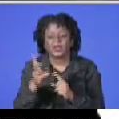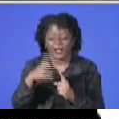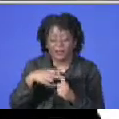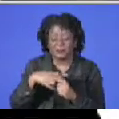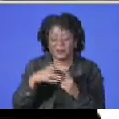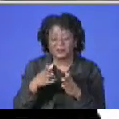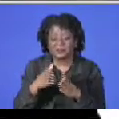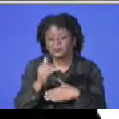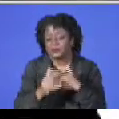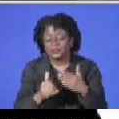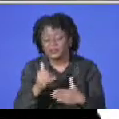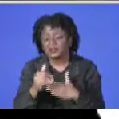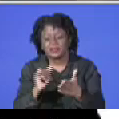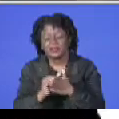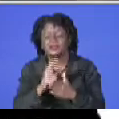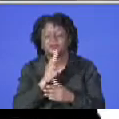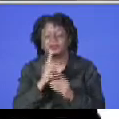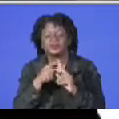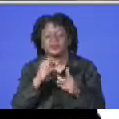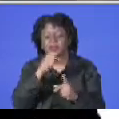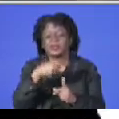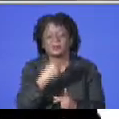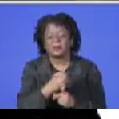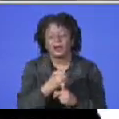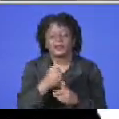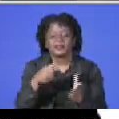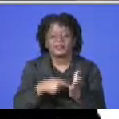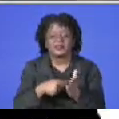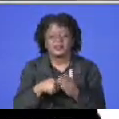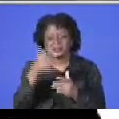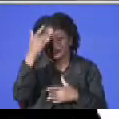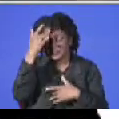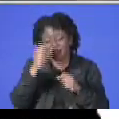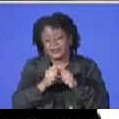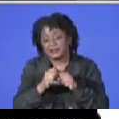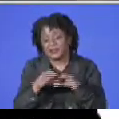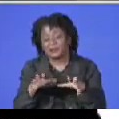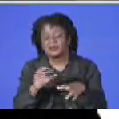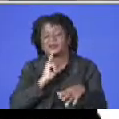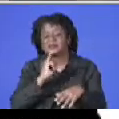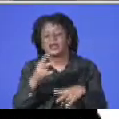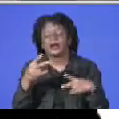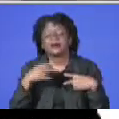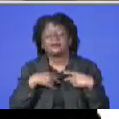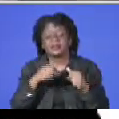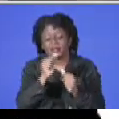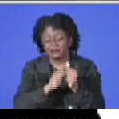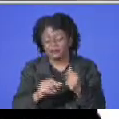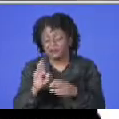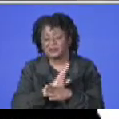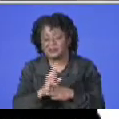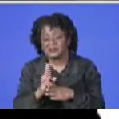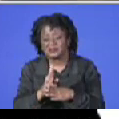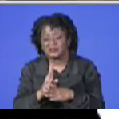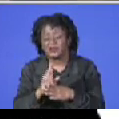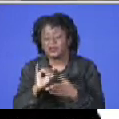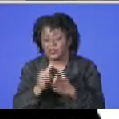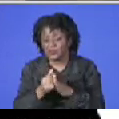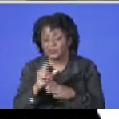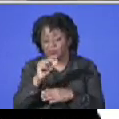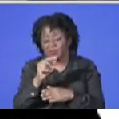the impact that this pandemic has had on every business, because those 20,000 people were once employed. And